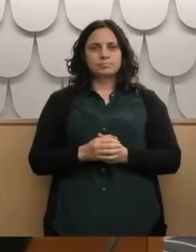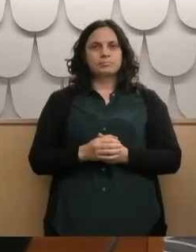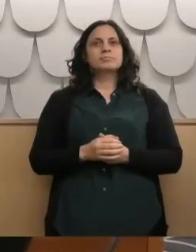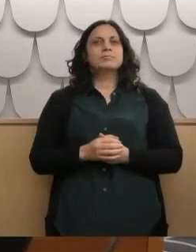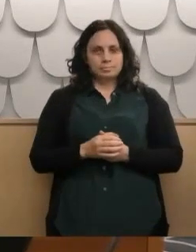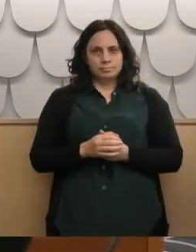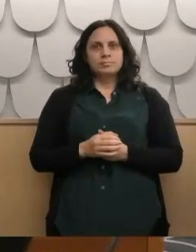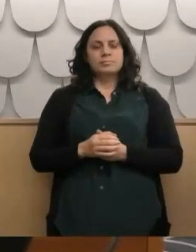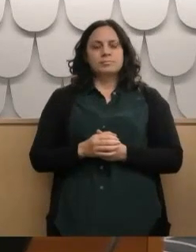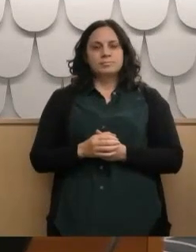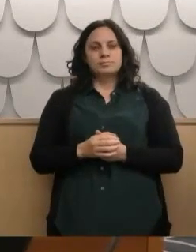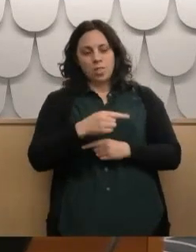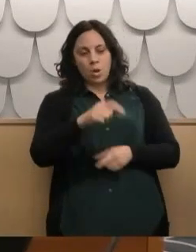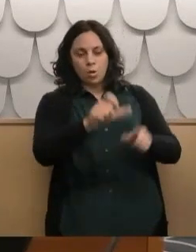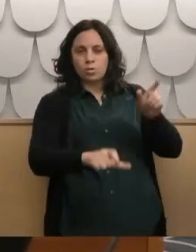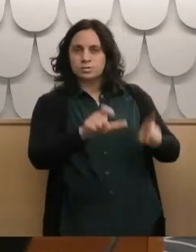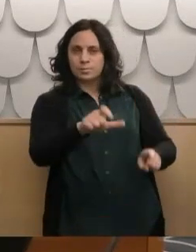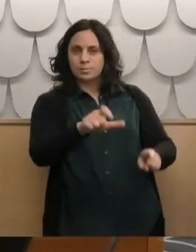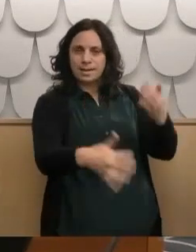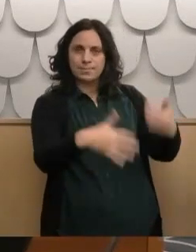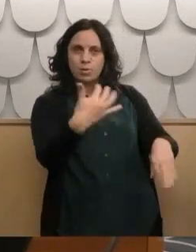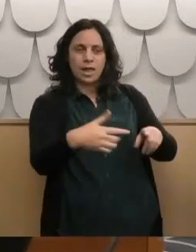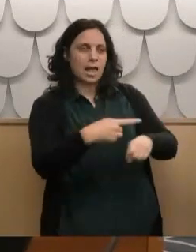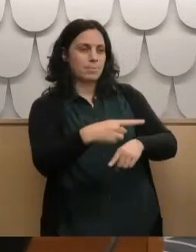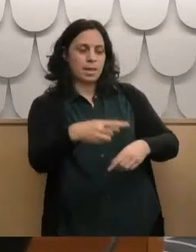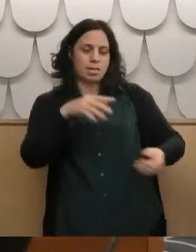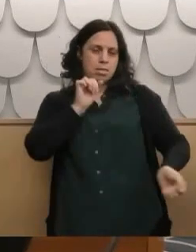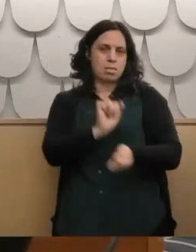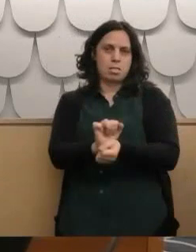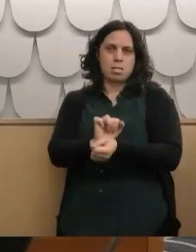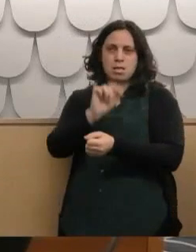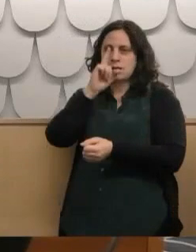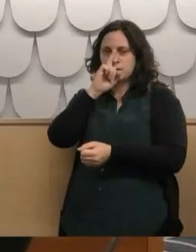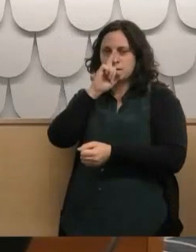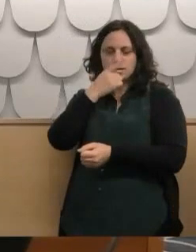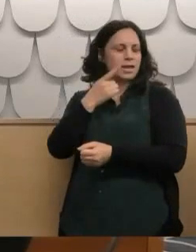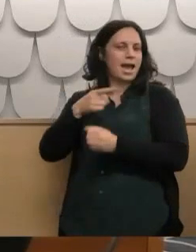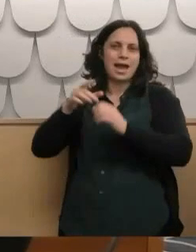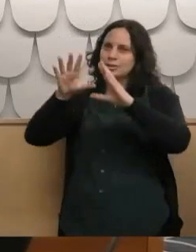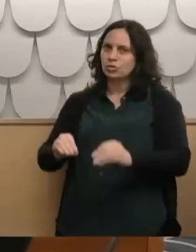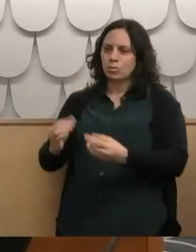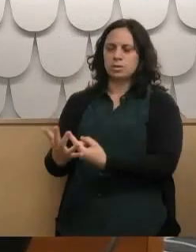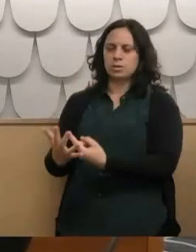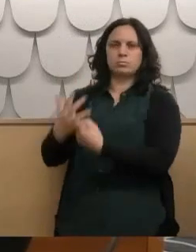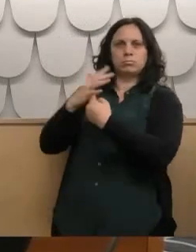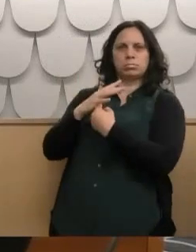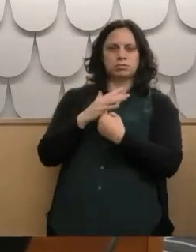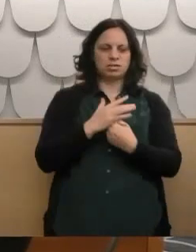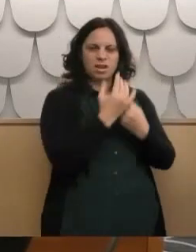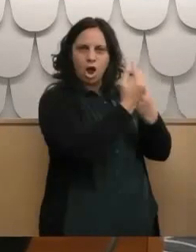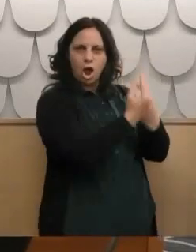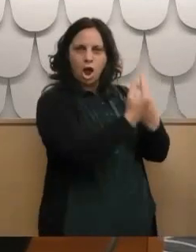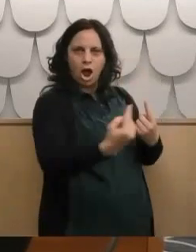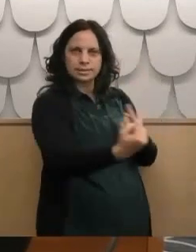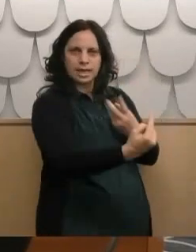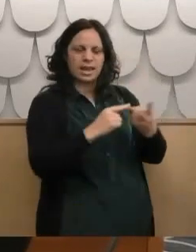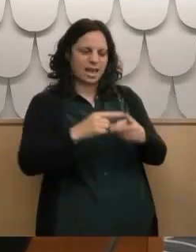often those who are least able to stop what is happening. They are often isolated, threatened,